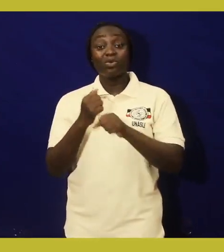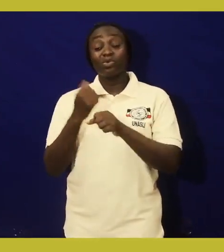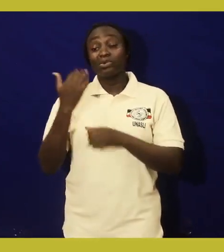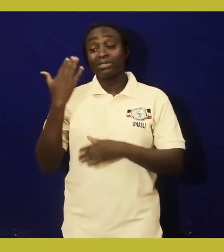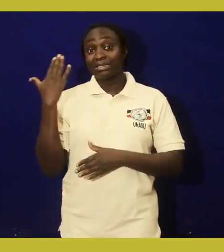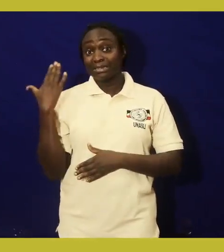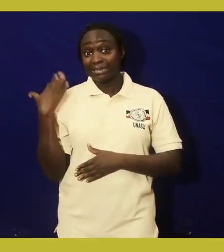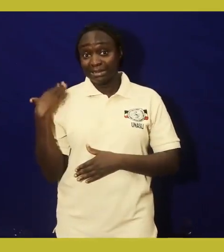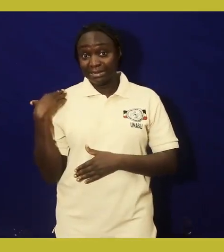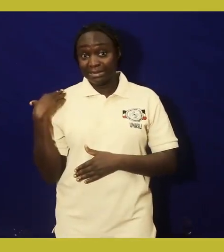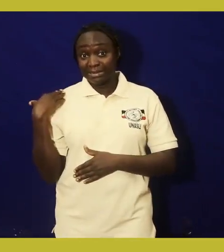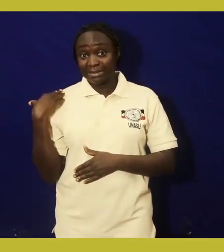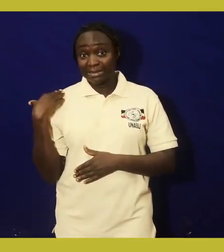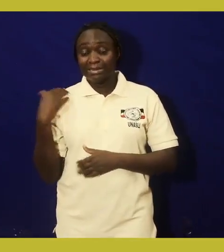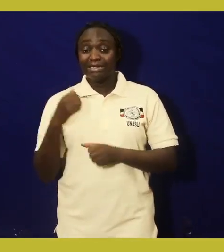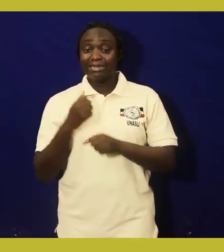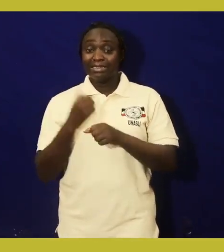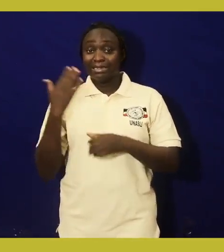Sister.